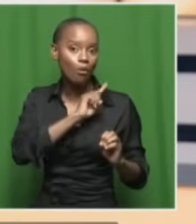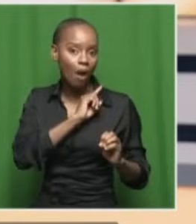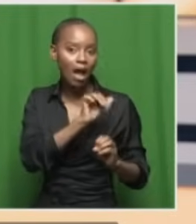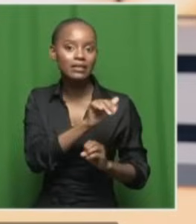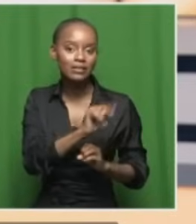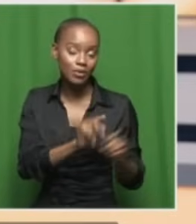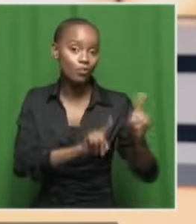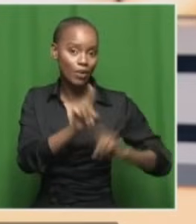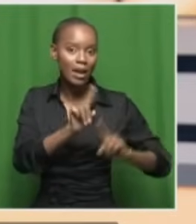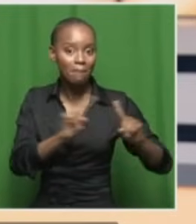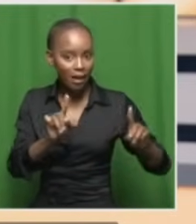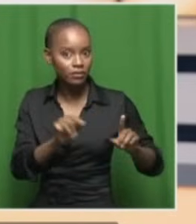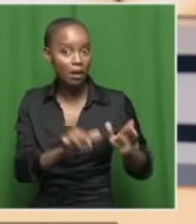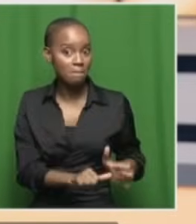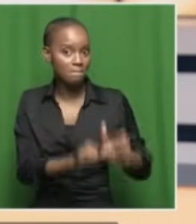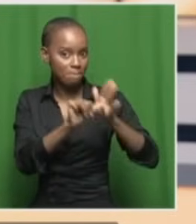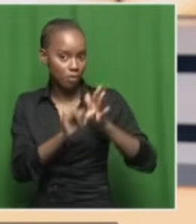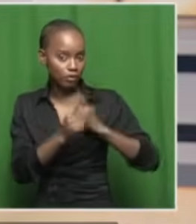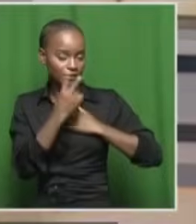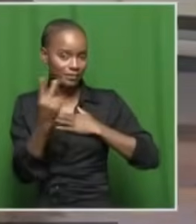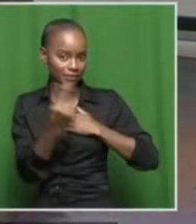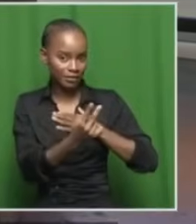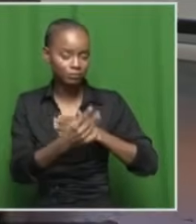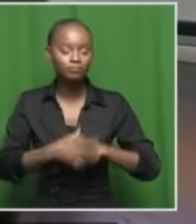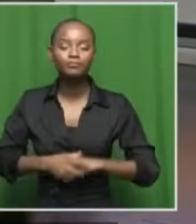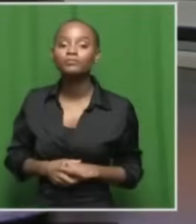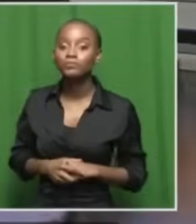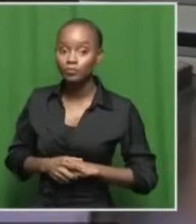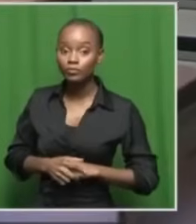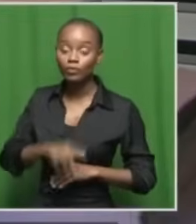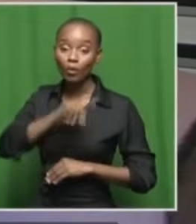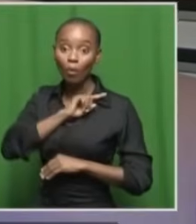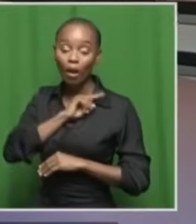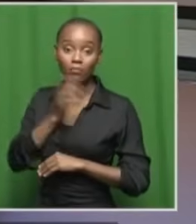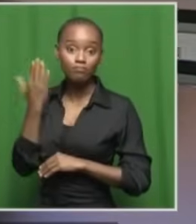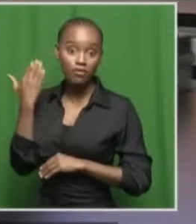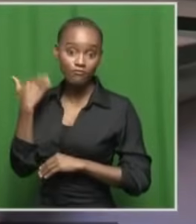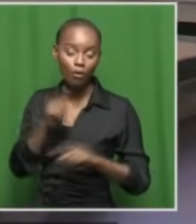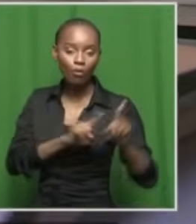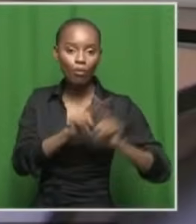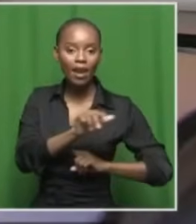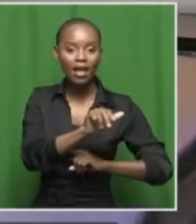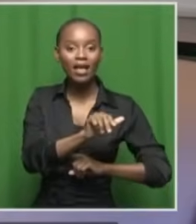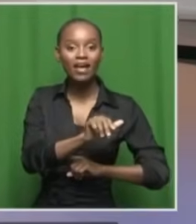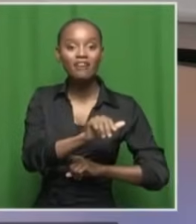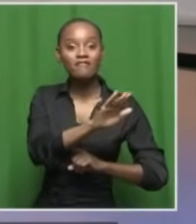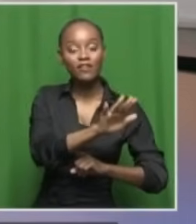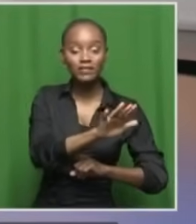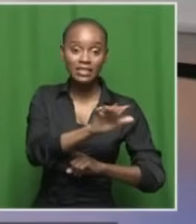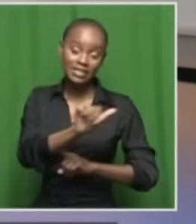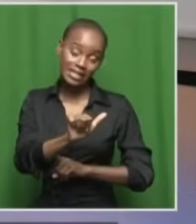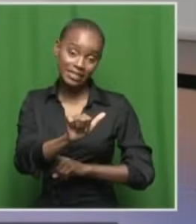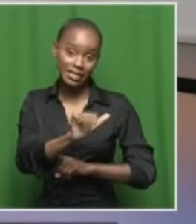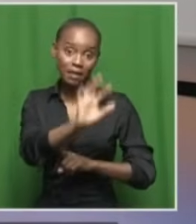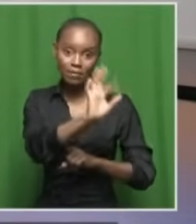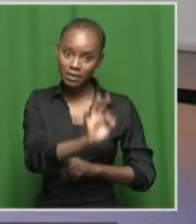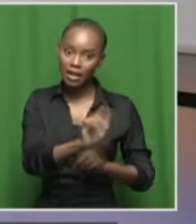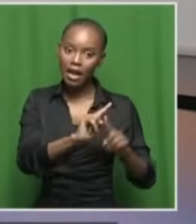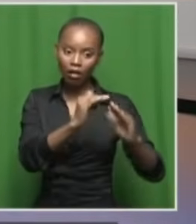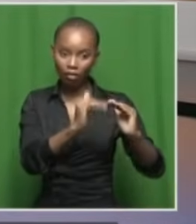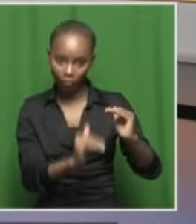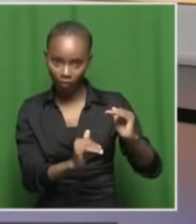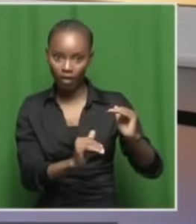important indicator. Yes. And the fact that they are coming back from 56%, the fact that this party